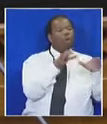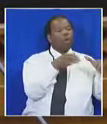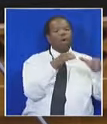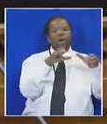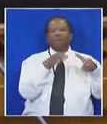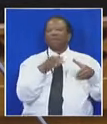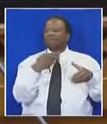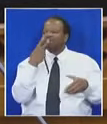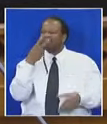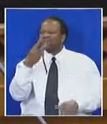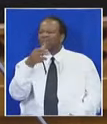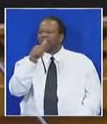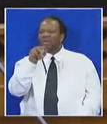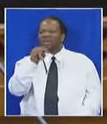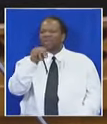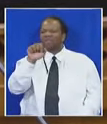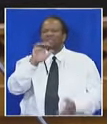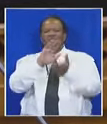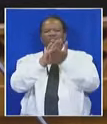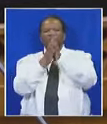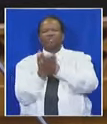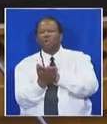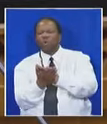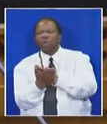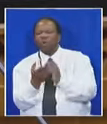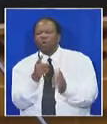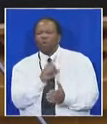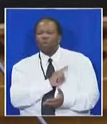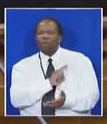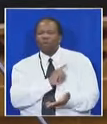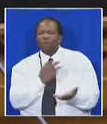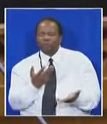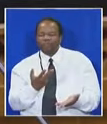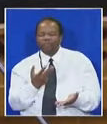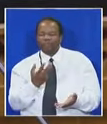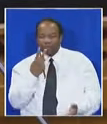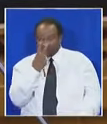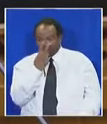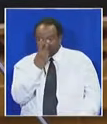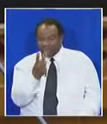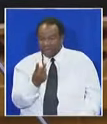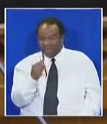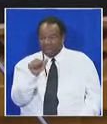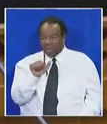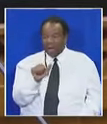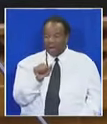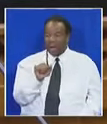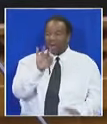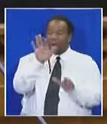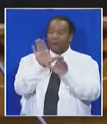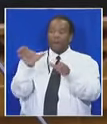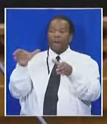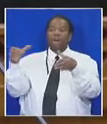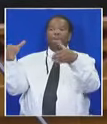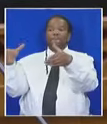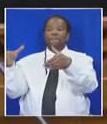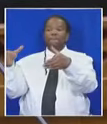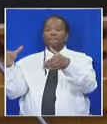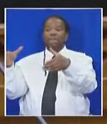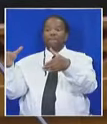destroyed? Why is it that the opposition in South Africa always talk about the destruction of the